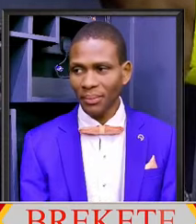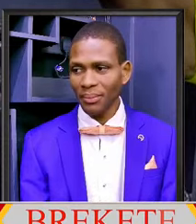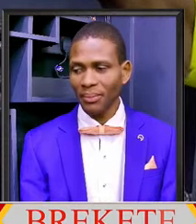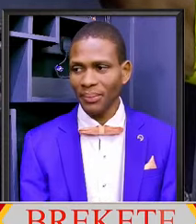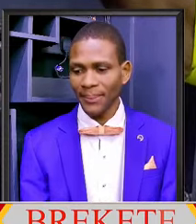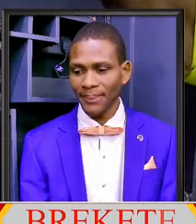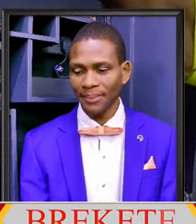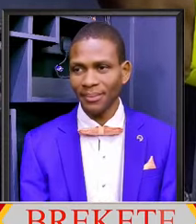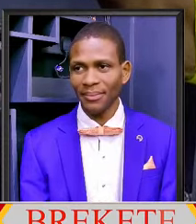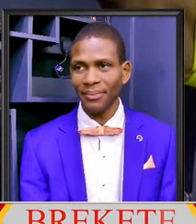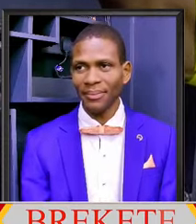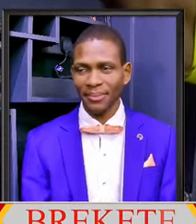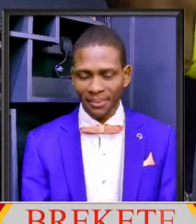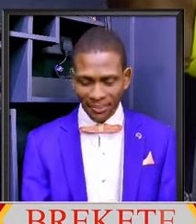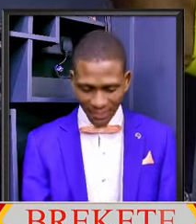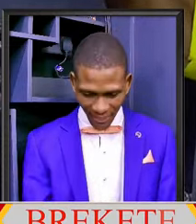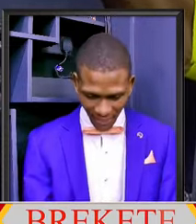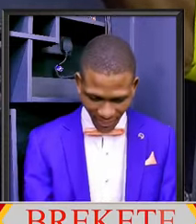up, amen.